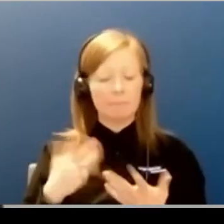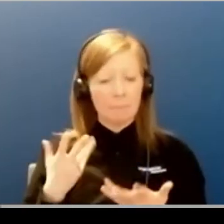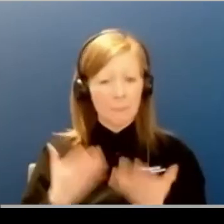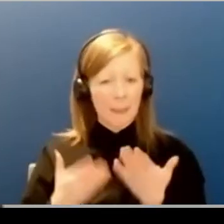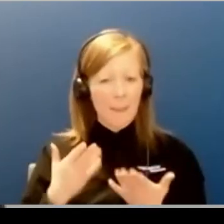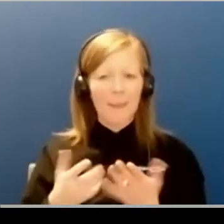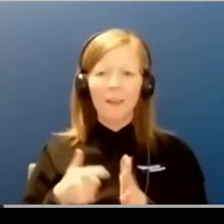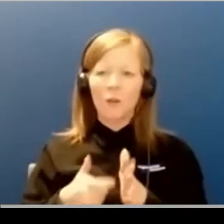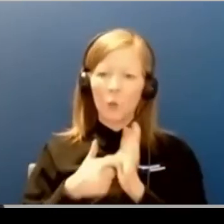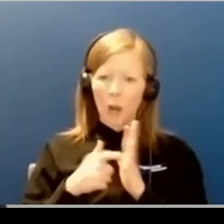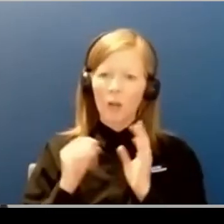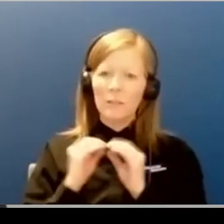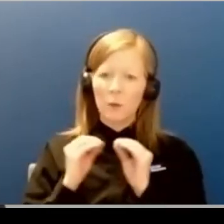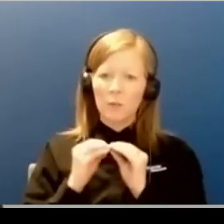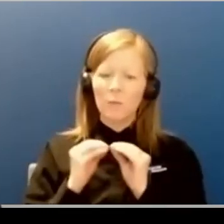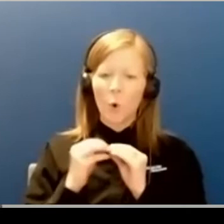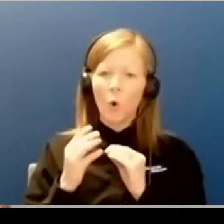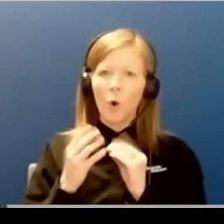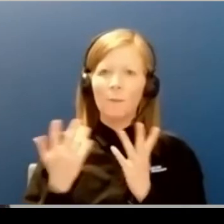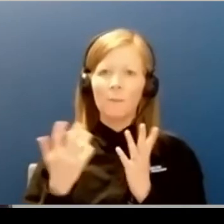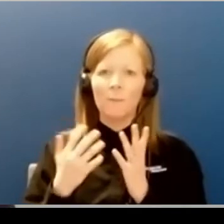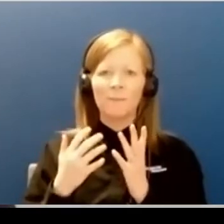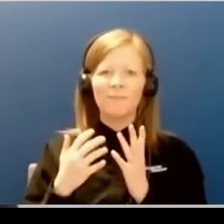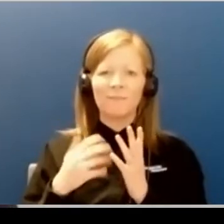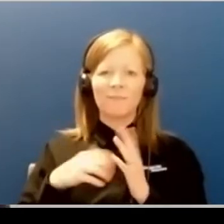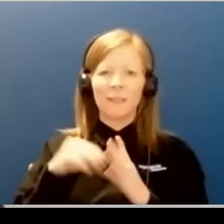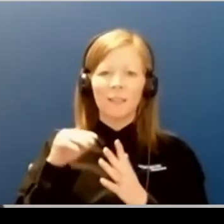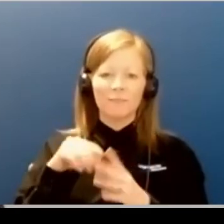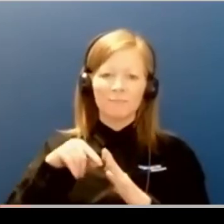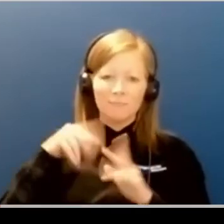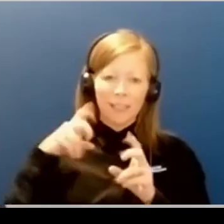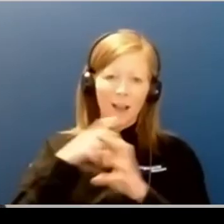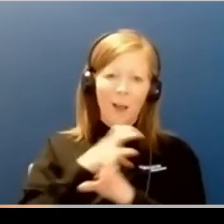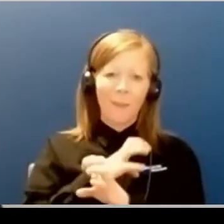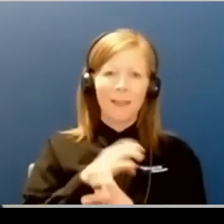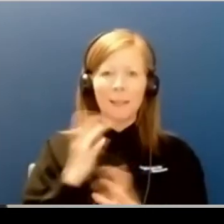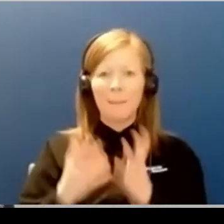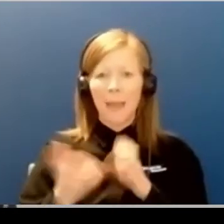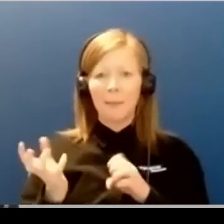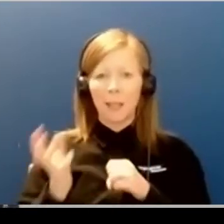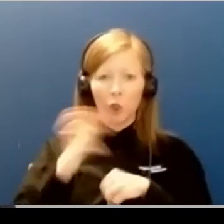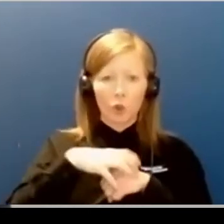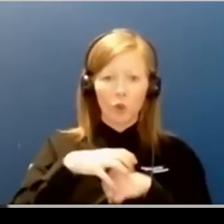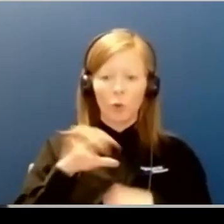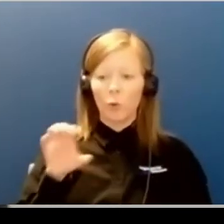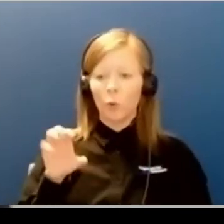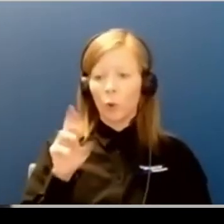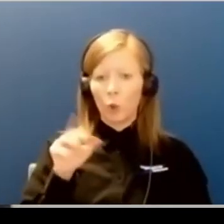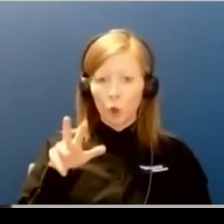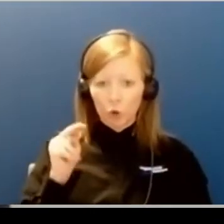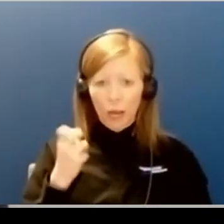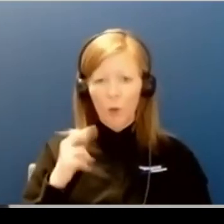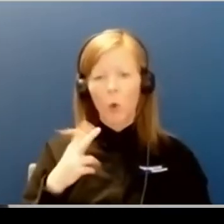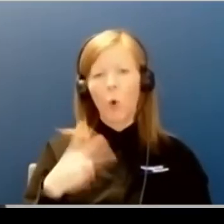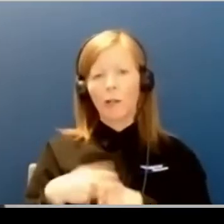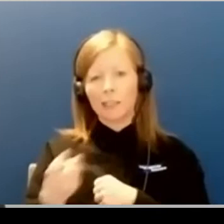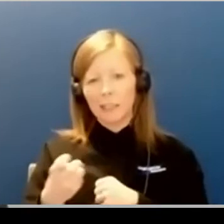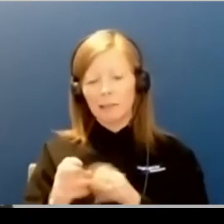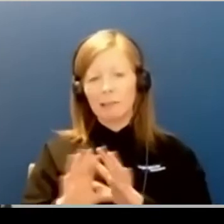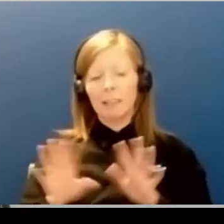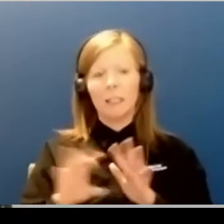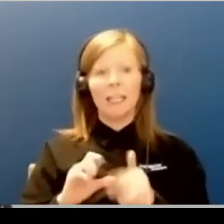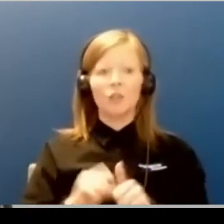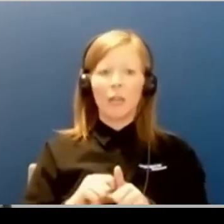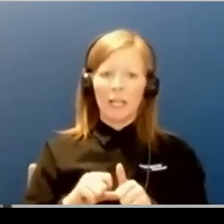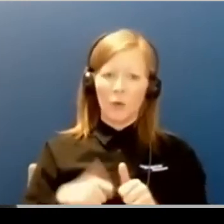much more, that can be more invasive, and that requires perhaps like a crown or an extraction. So it's really to avoid trying to do anything